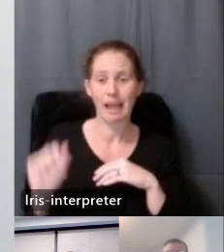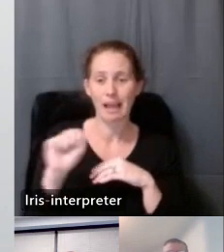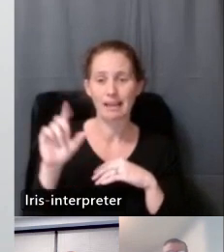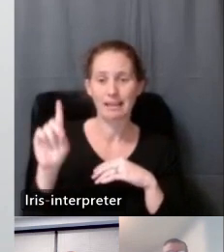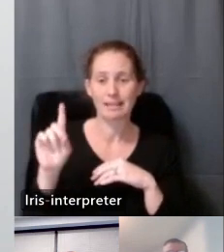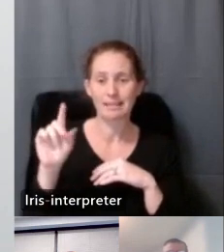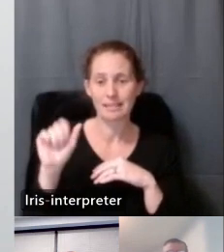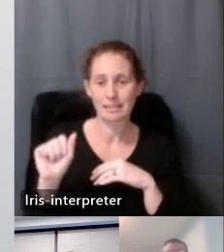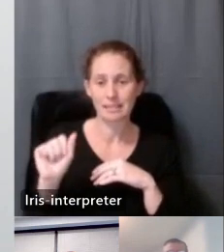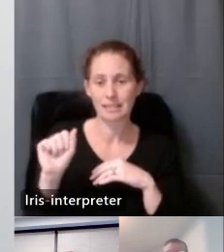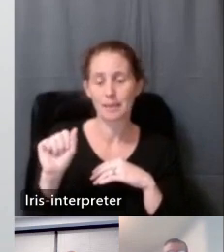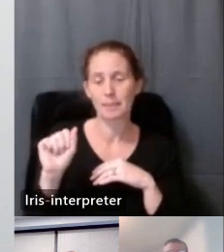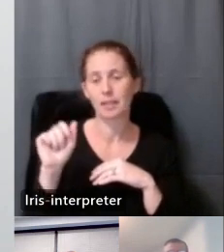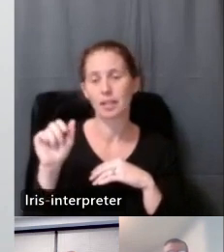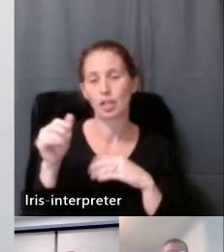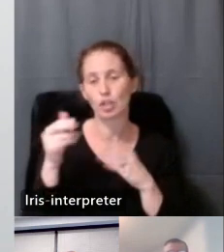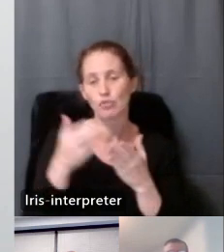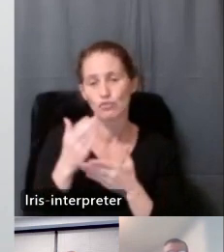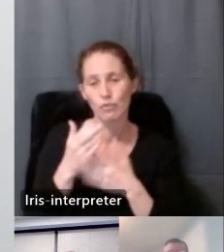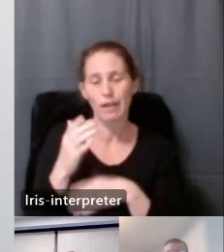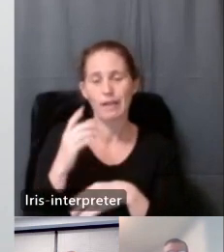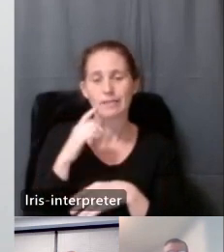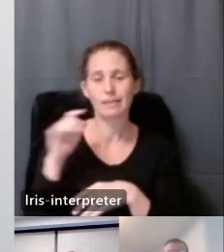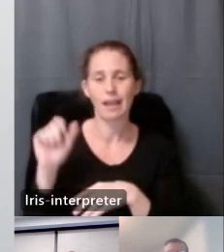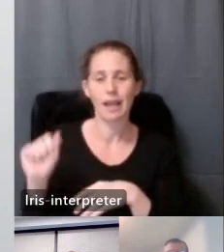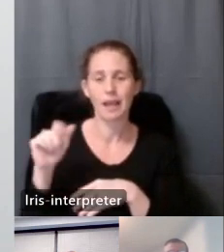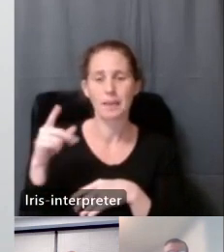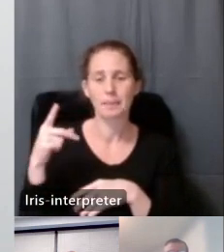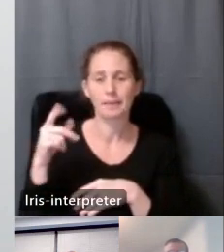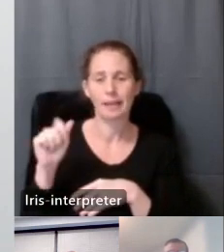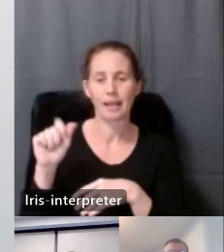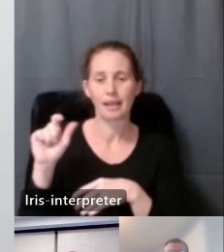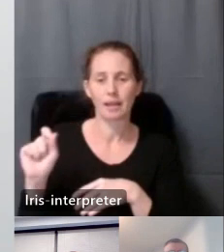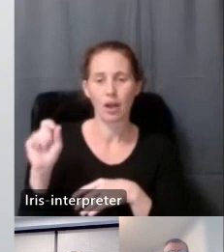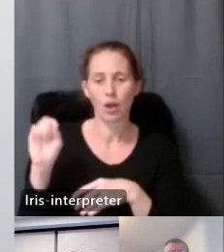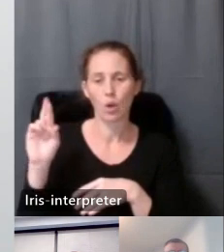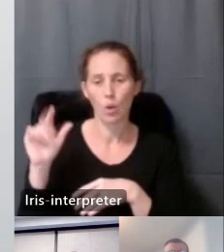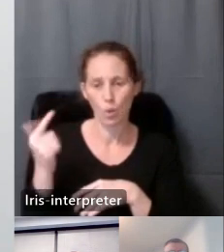intake@disabilityrightspa.org address, and we can follow up with you regarding any questions that you have.